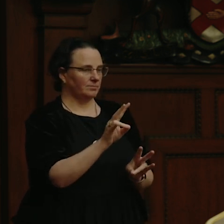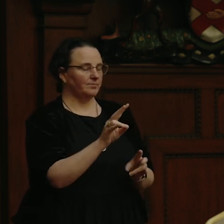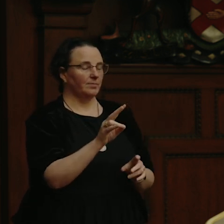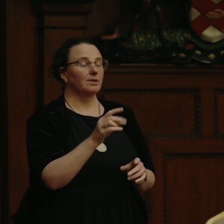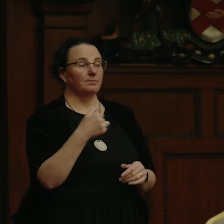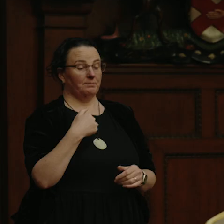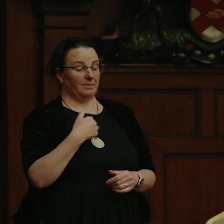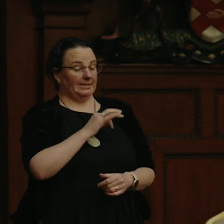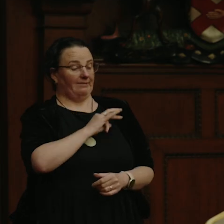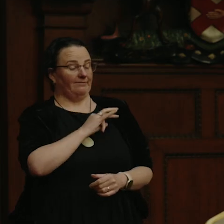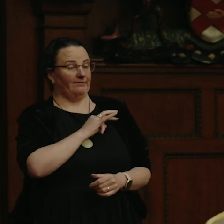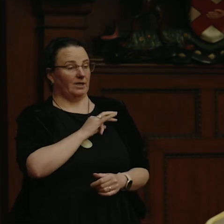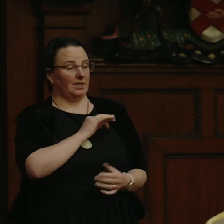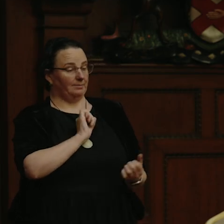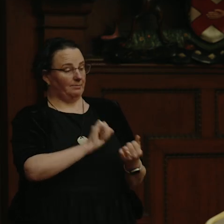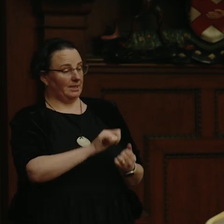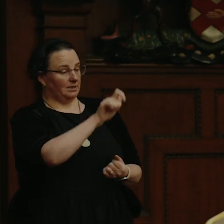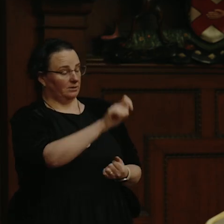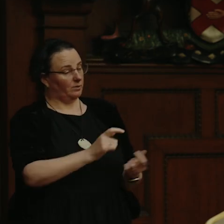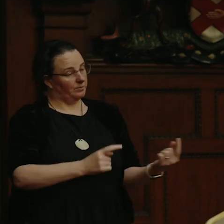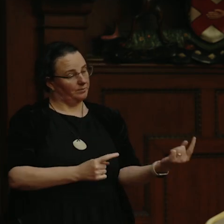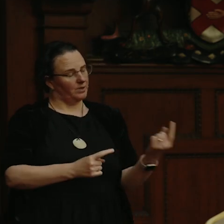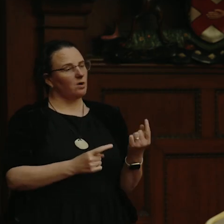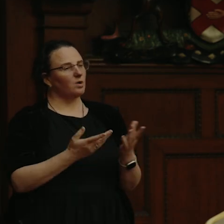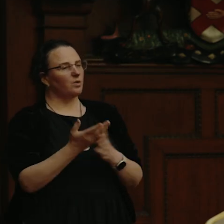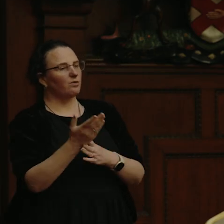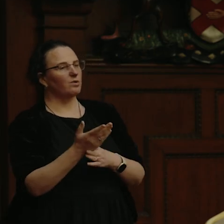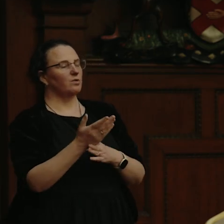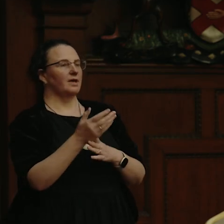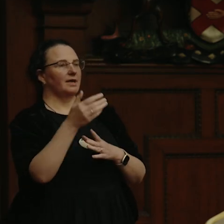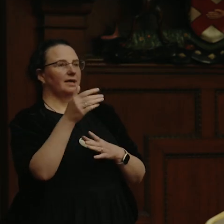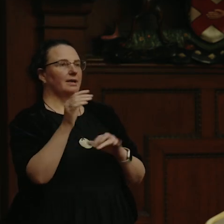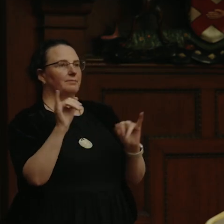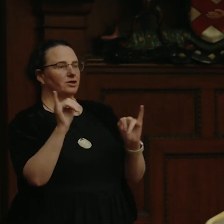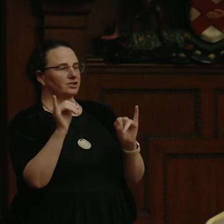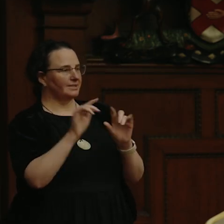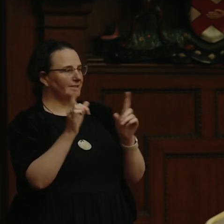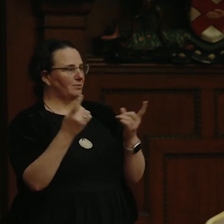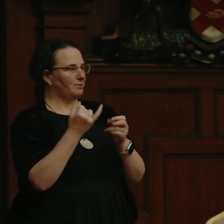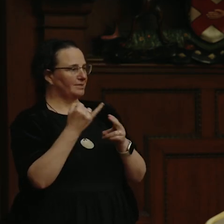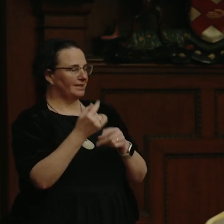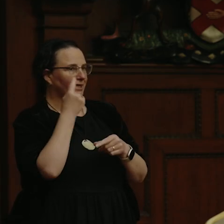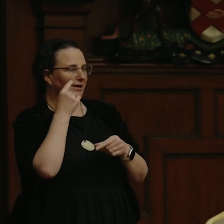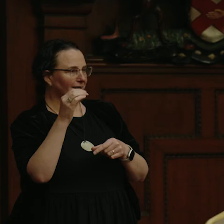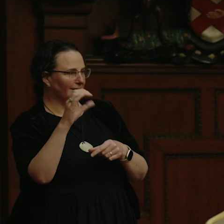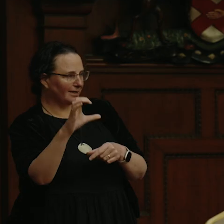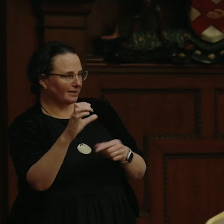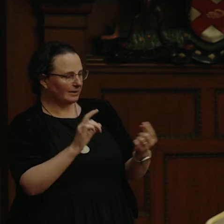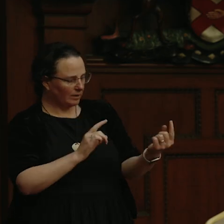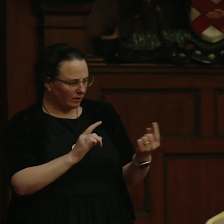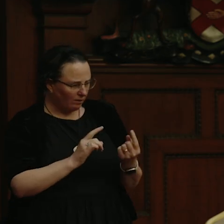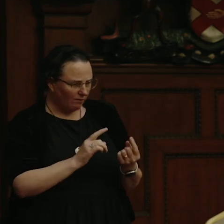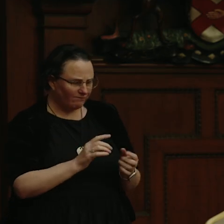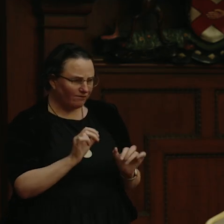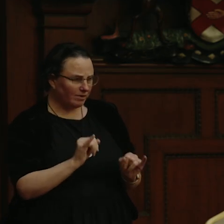come across patients who come through the emergency departments in eye clinics who will come in with very bad